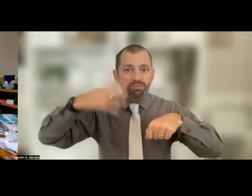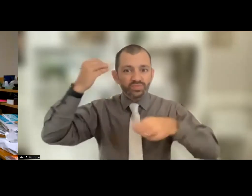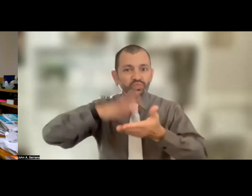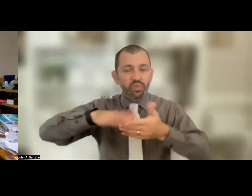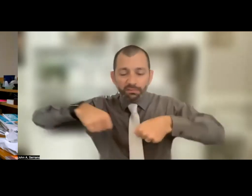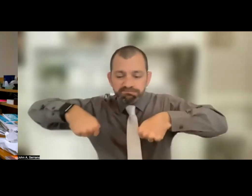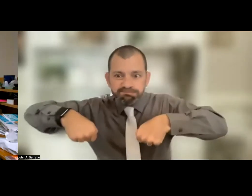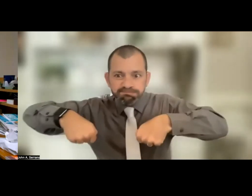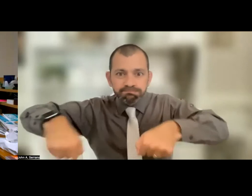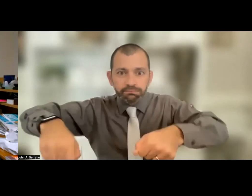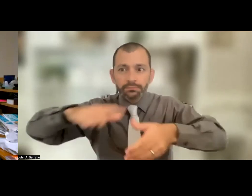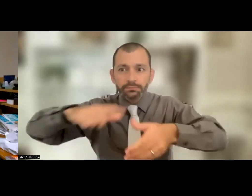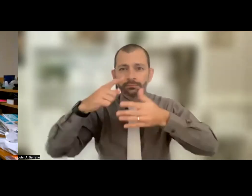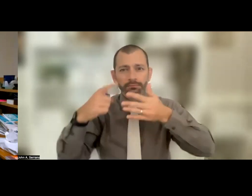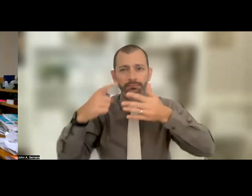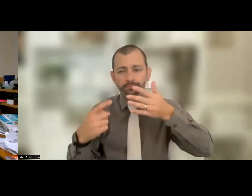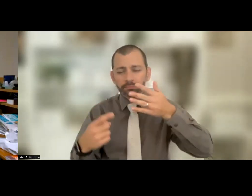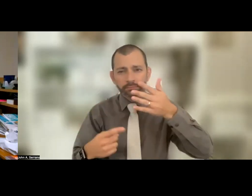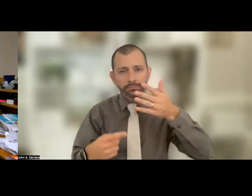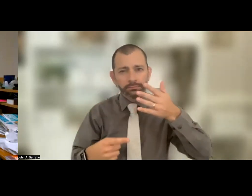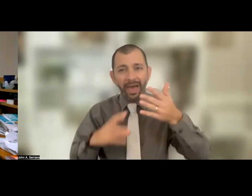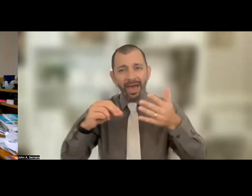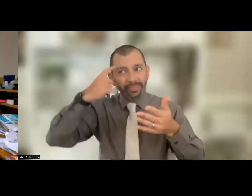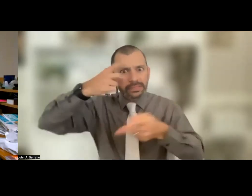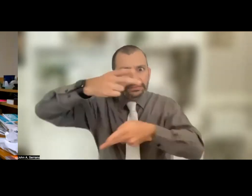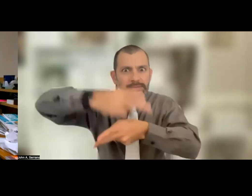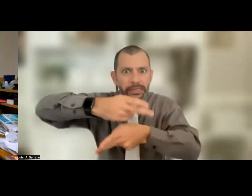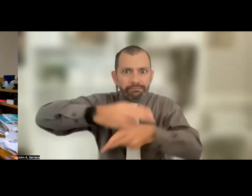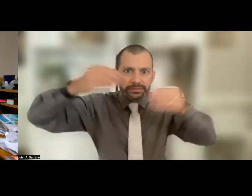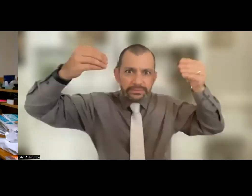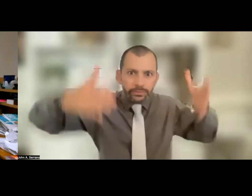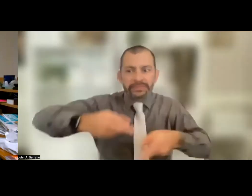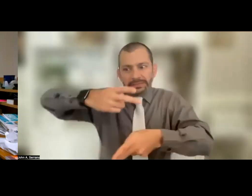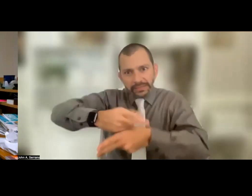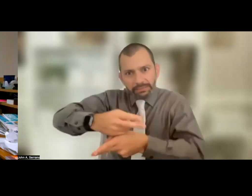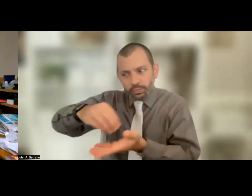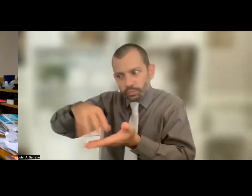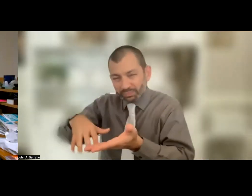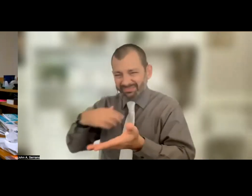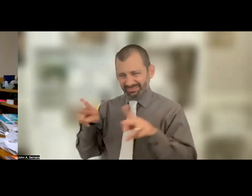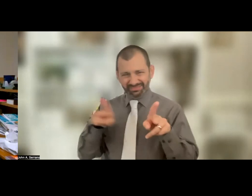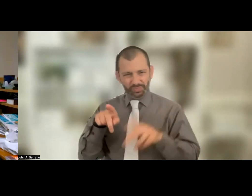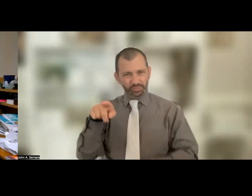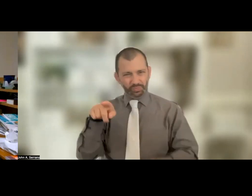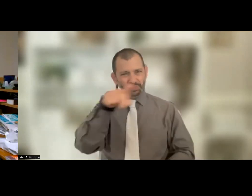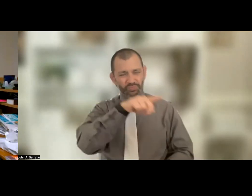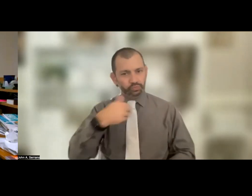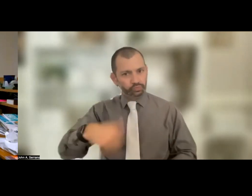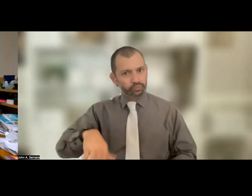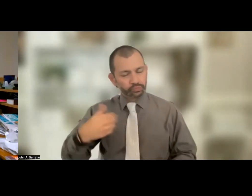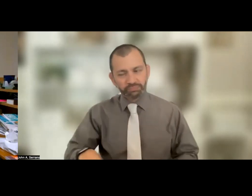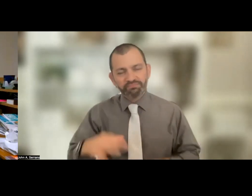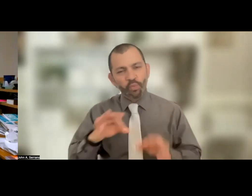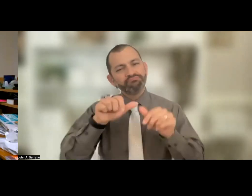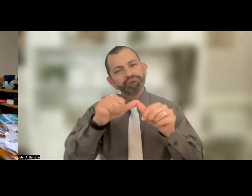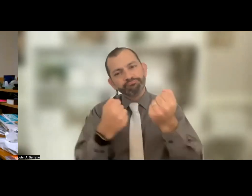about mowing the lawn outside, changing the toilet paper, the number of things that have been on our radar, trying to take care of all of this